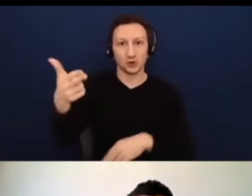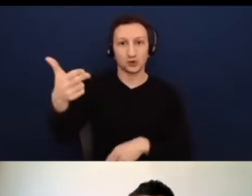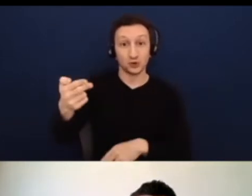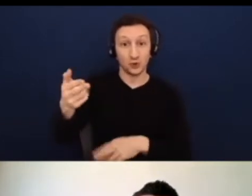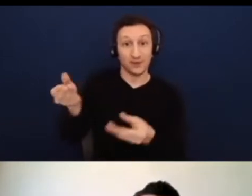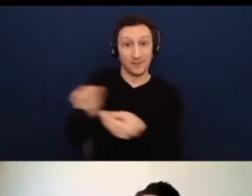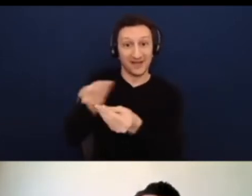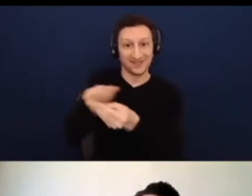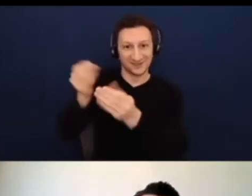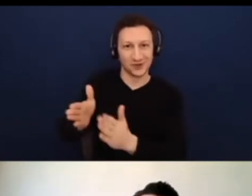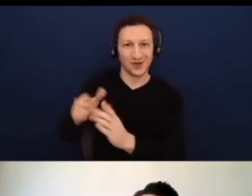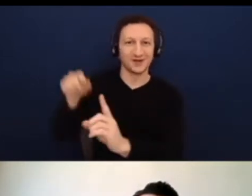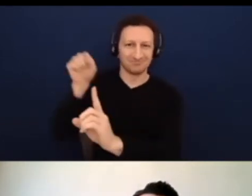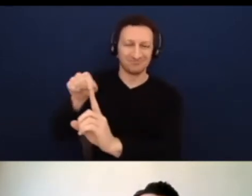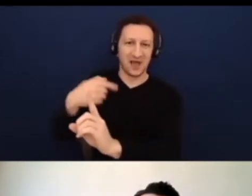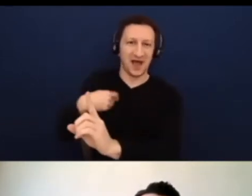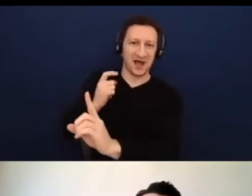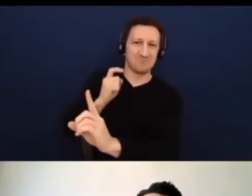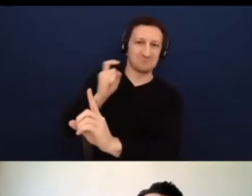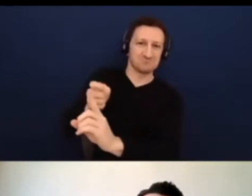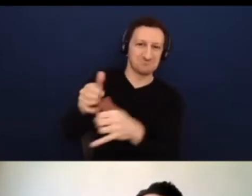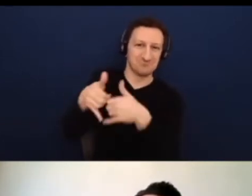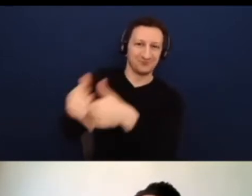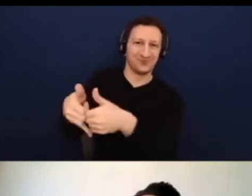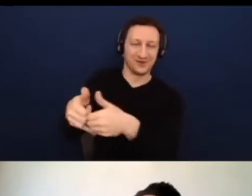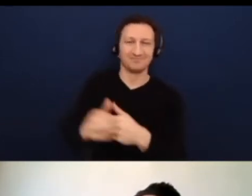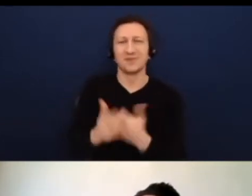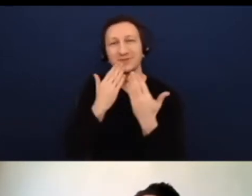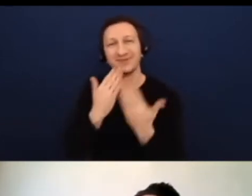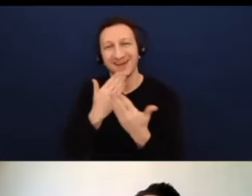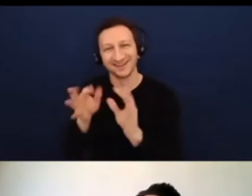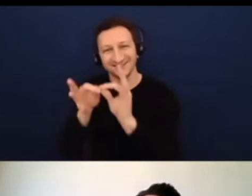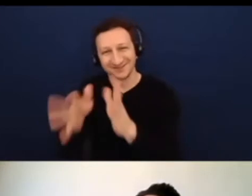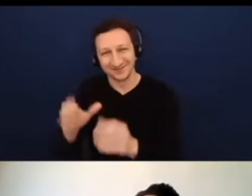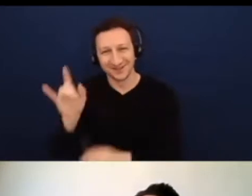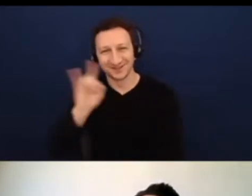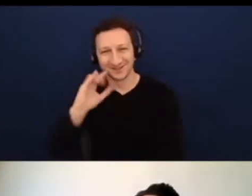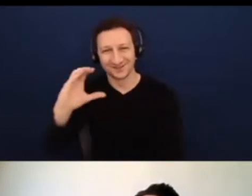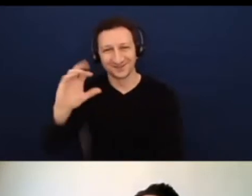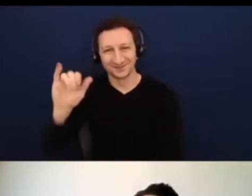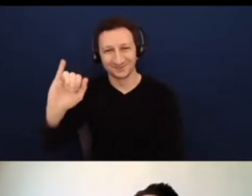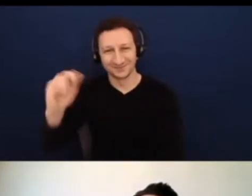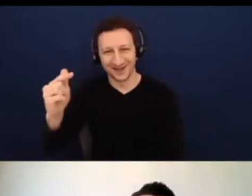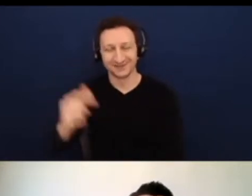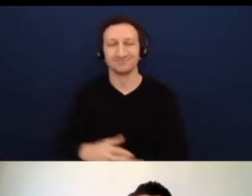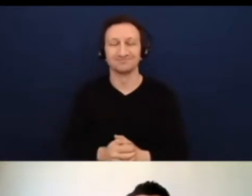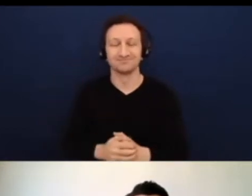Craig for being here as our interpreter as well. And I'd like to give you a